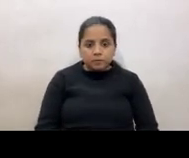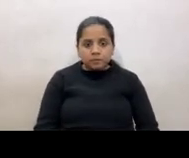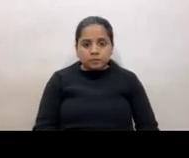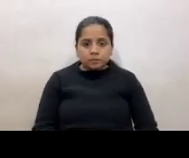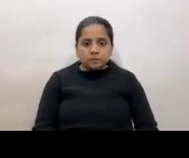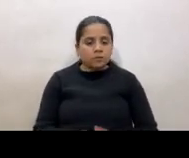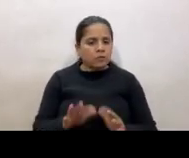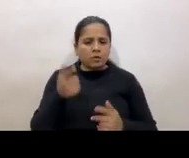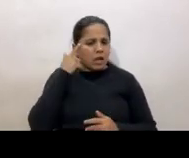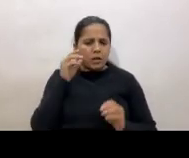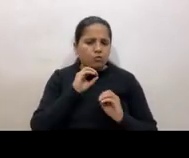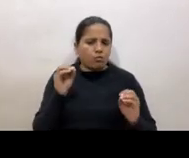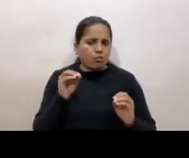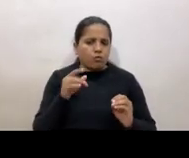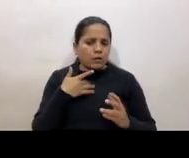Or you don't think so?